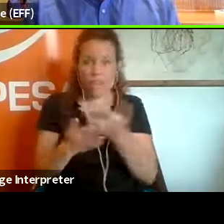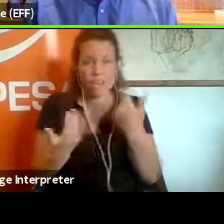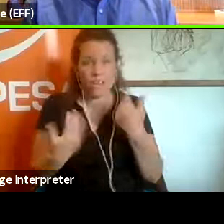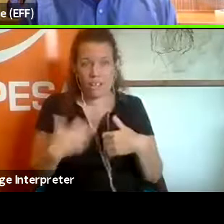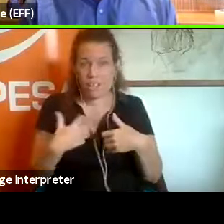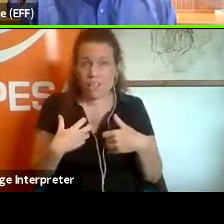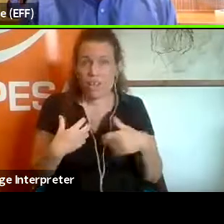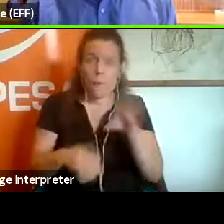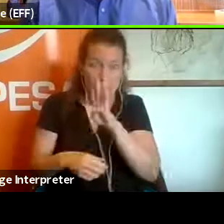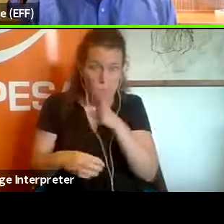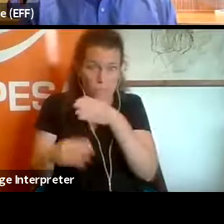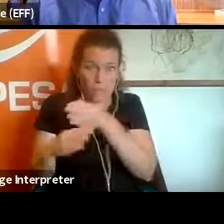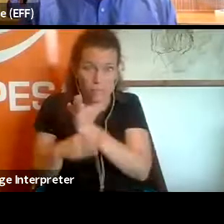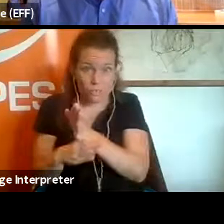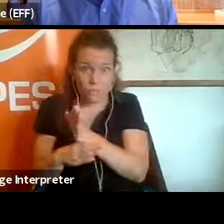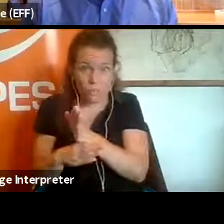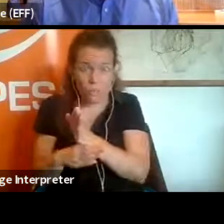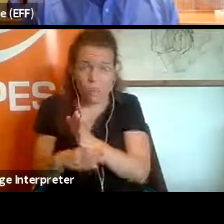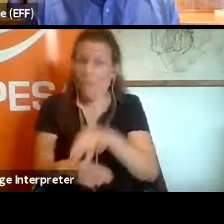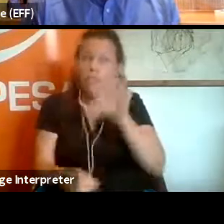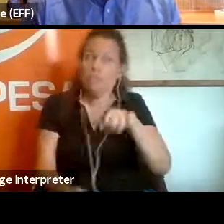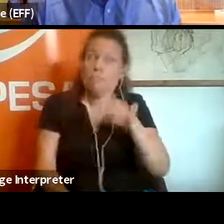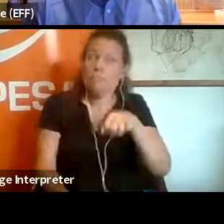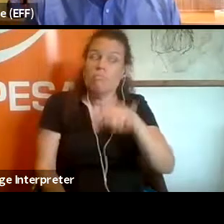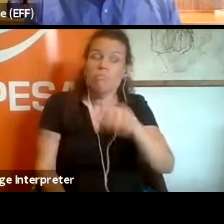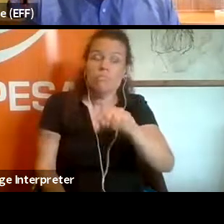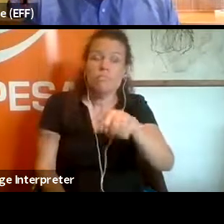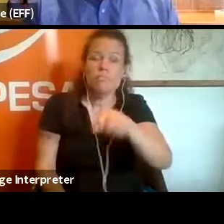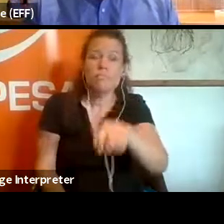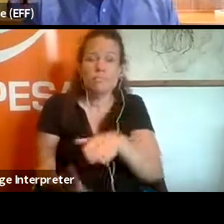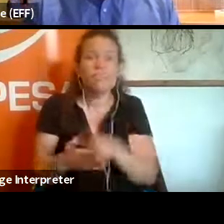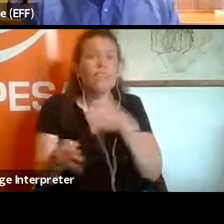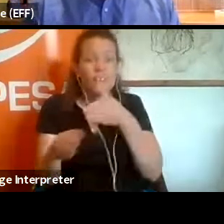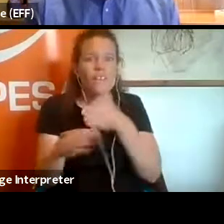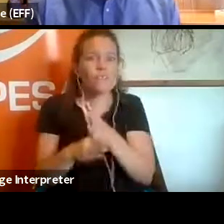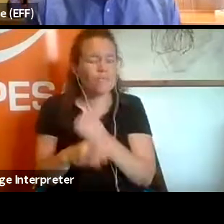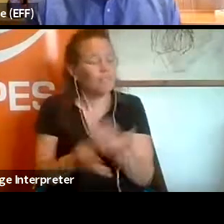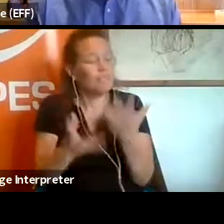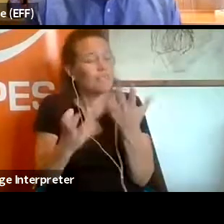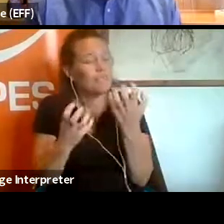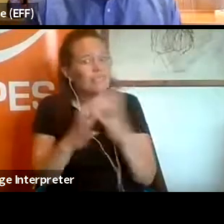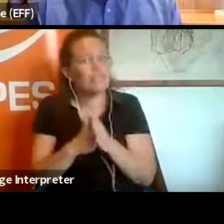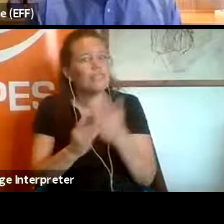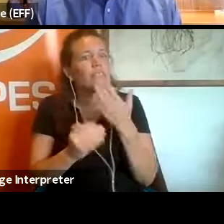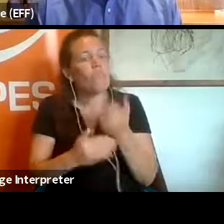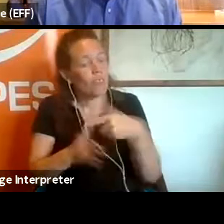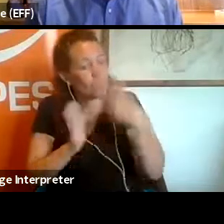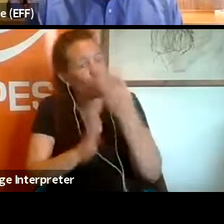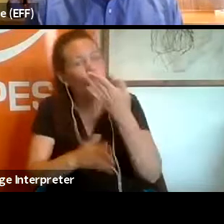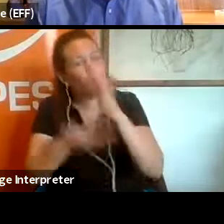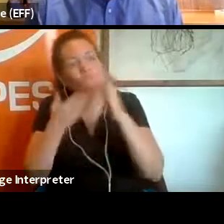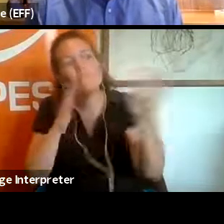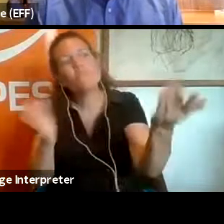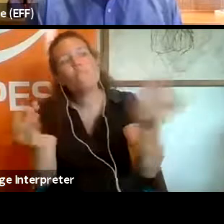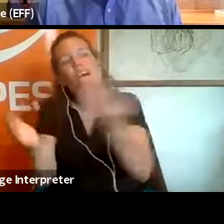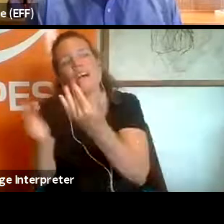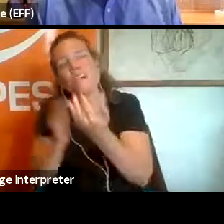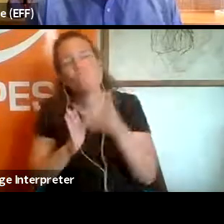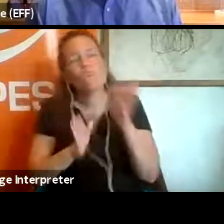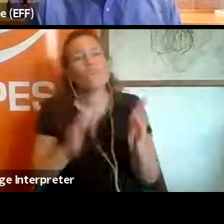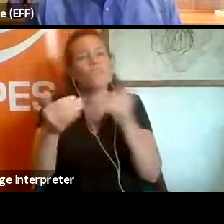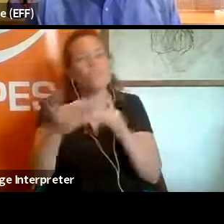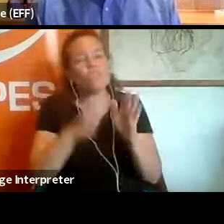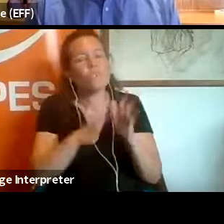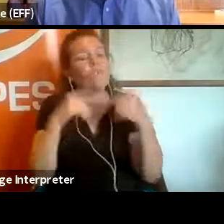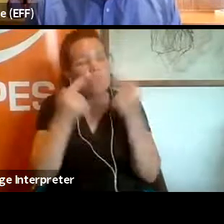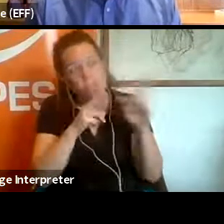correct? I want to promise. Yeah, no, absolutely. We're very keen to get more feedback into developing these toolkits or just reviewing